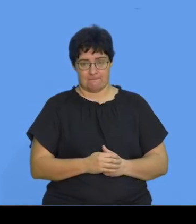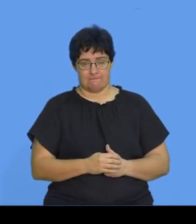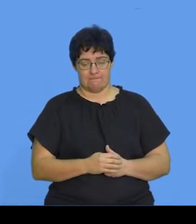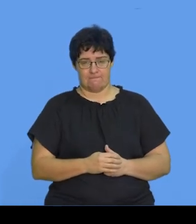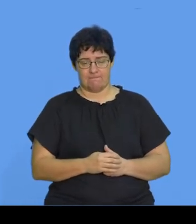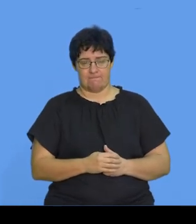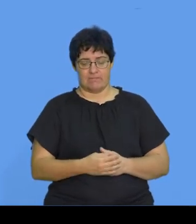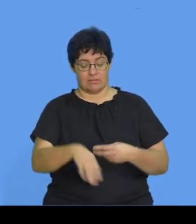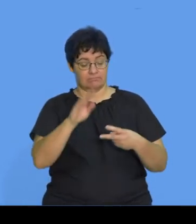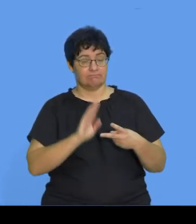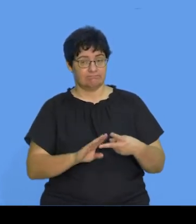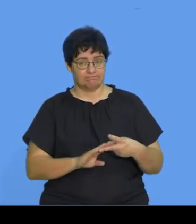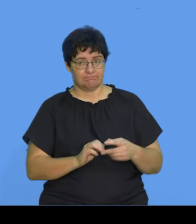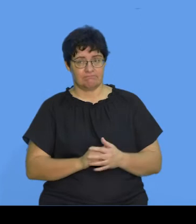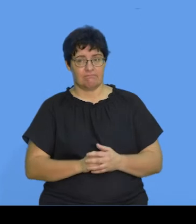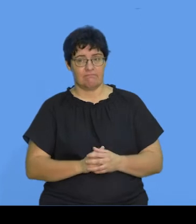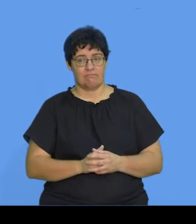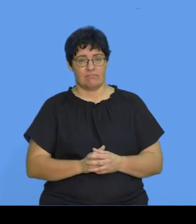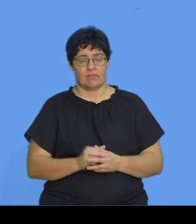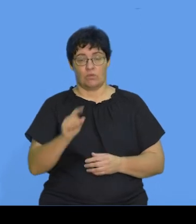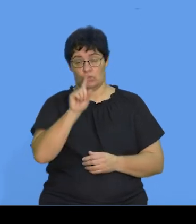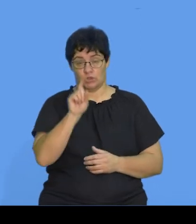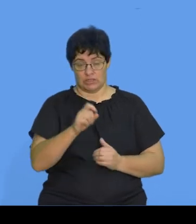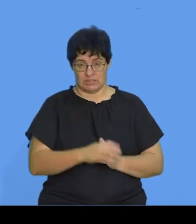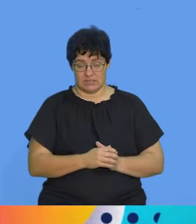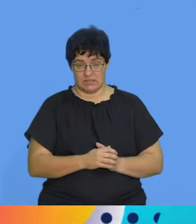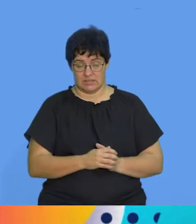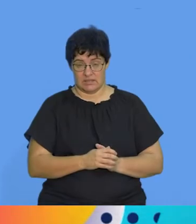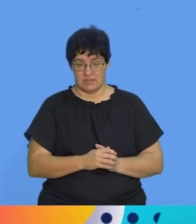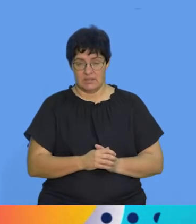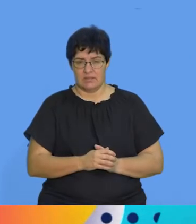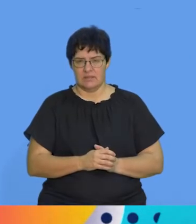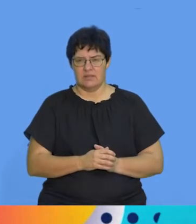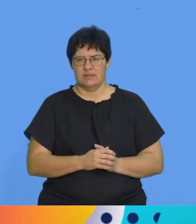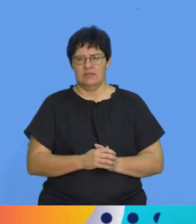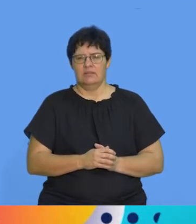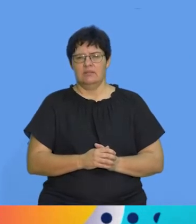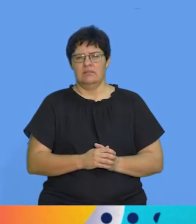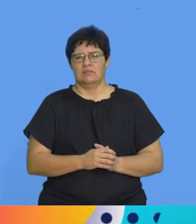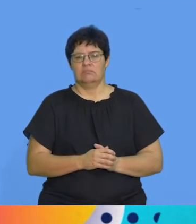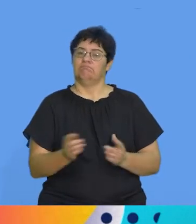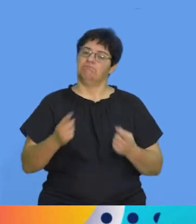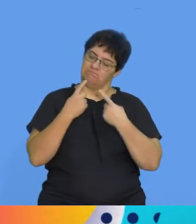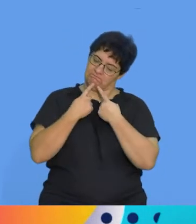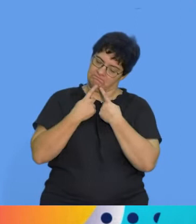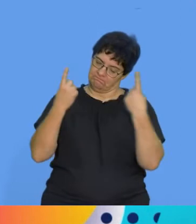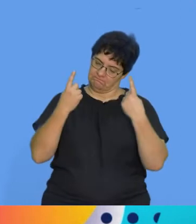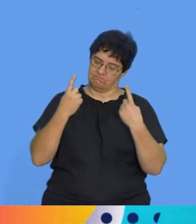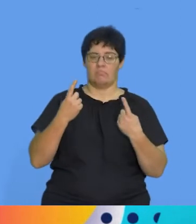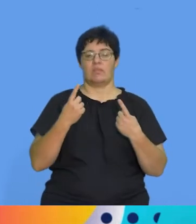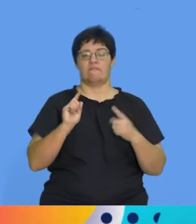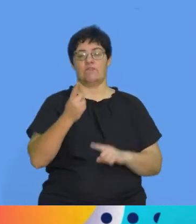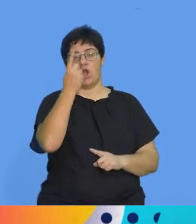Okay, so for the next table, all right, for the next question, I'm going to put a statement forward each